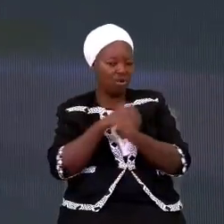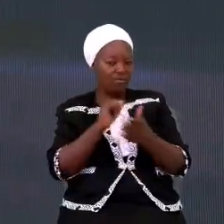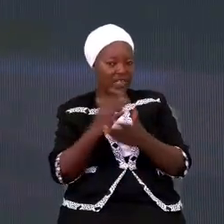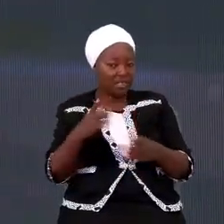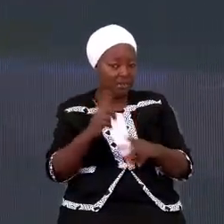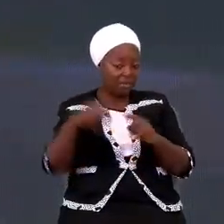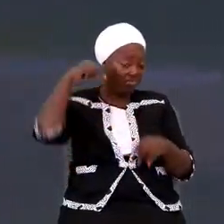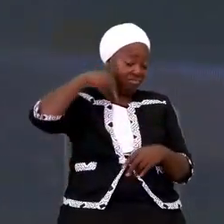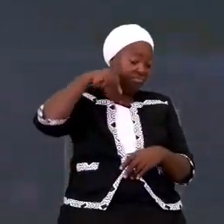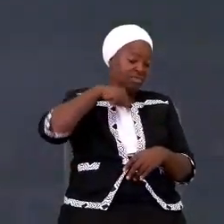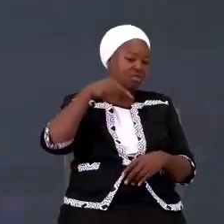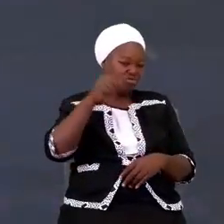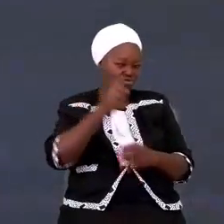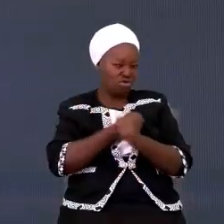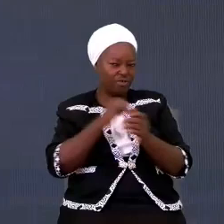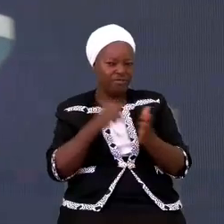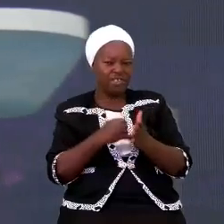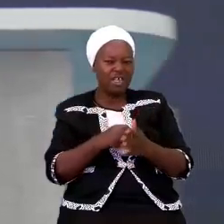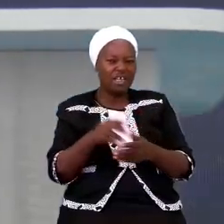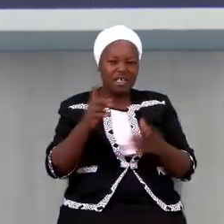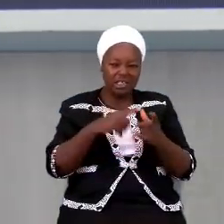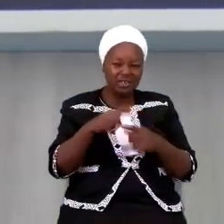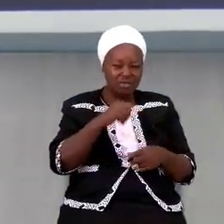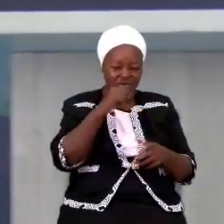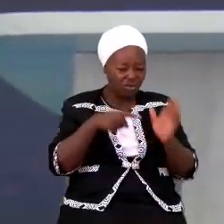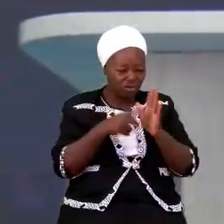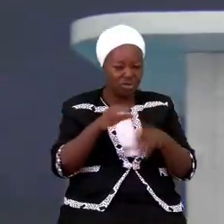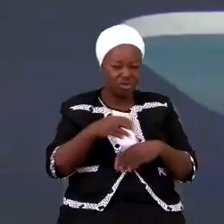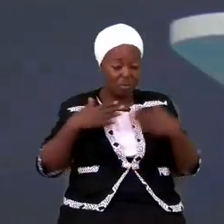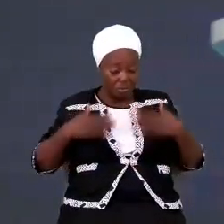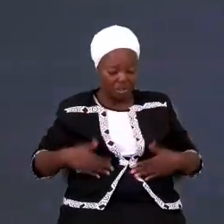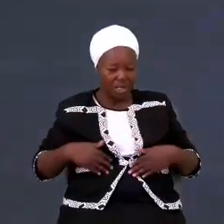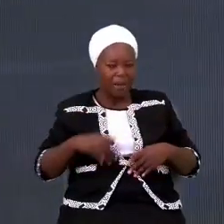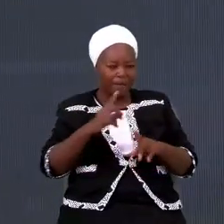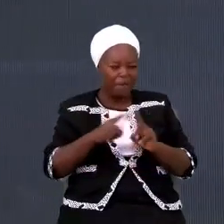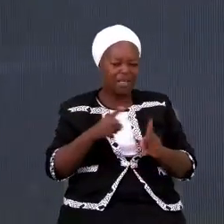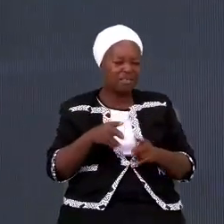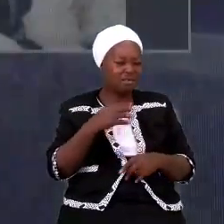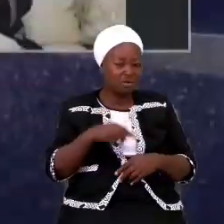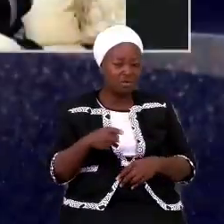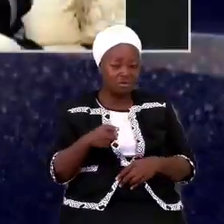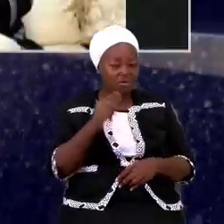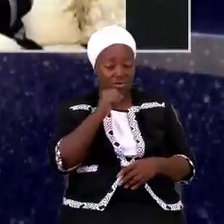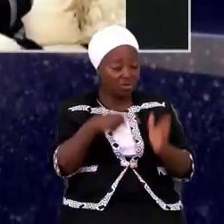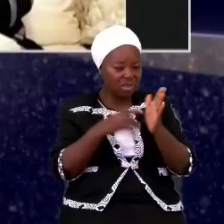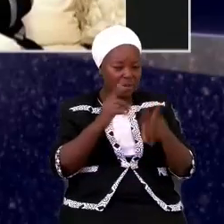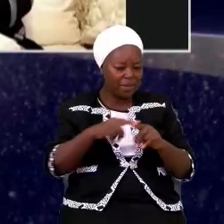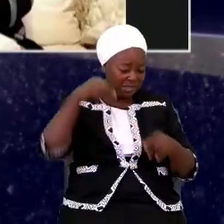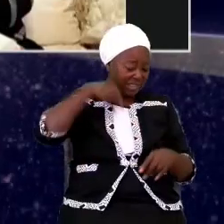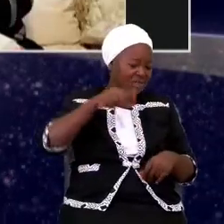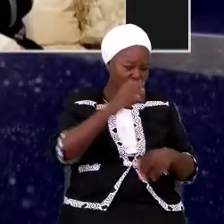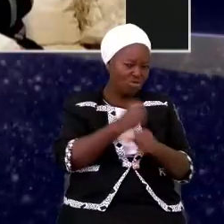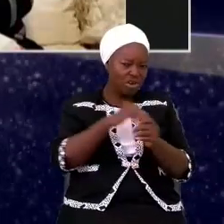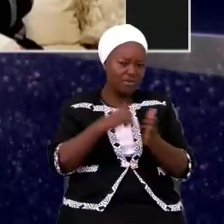love. Sometimes people say, I love Christ, but you know, my friends are around, I don't want to show that kind